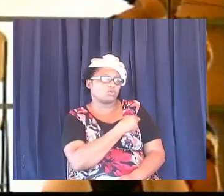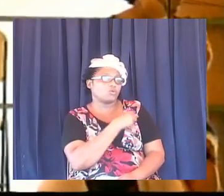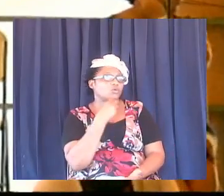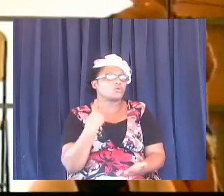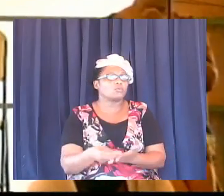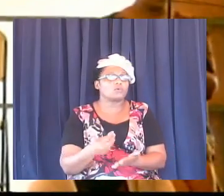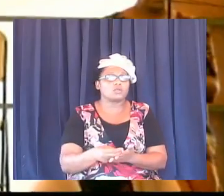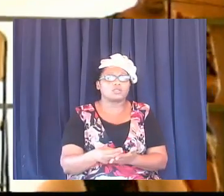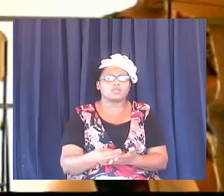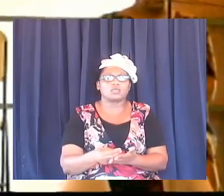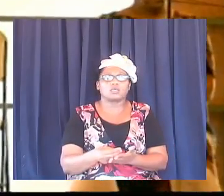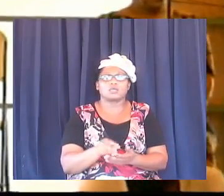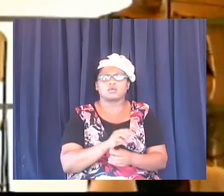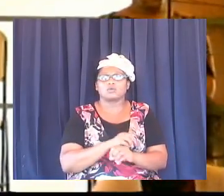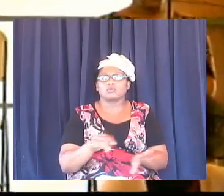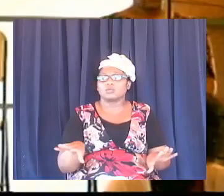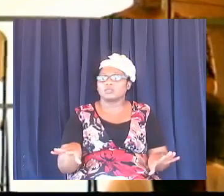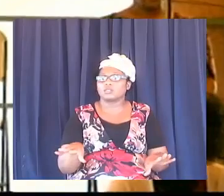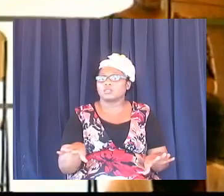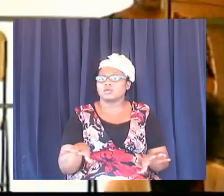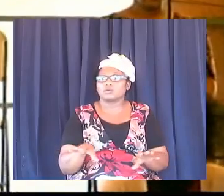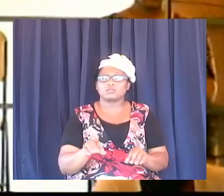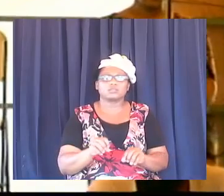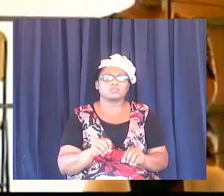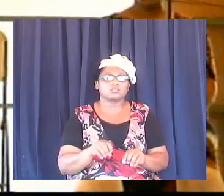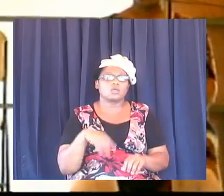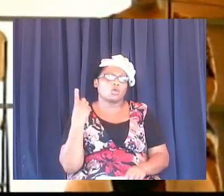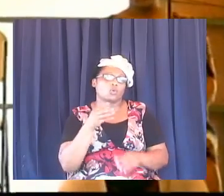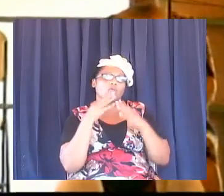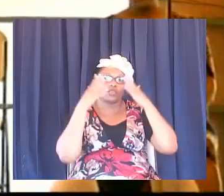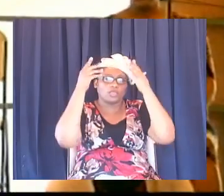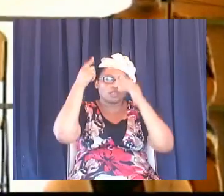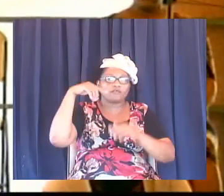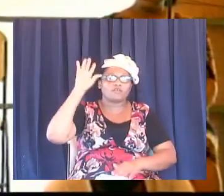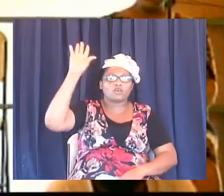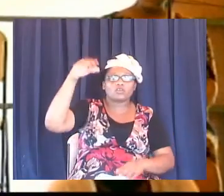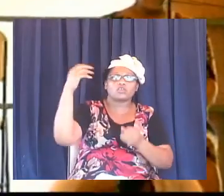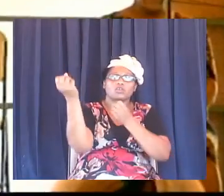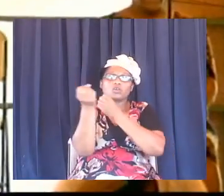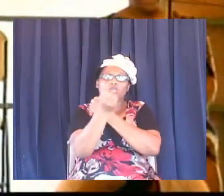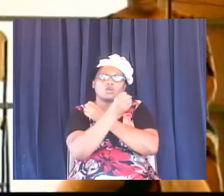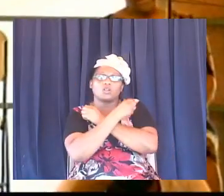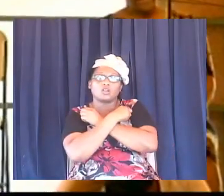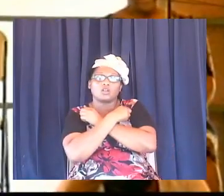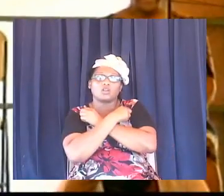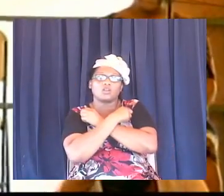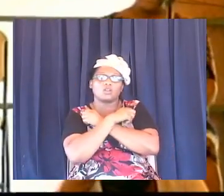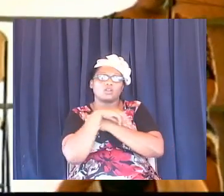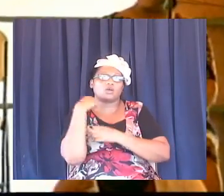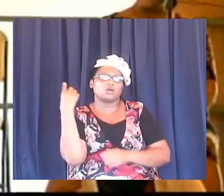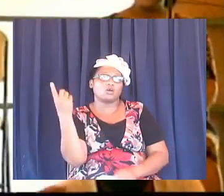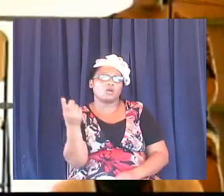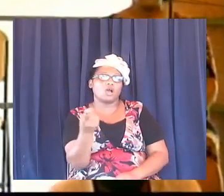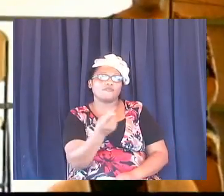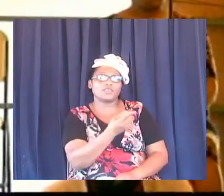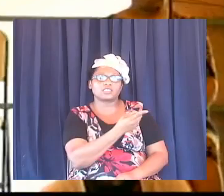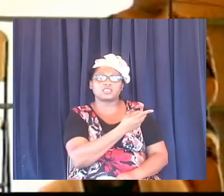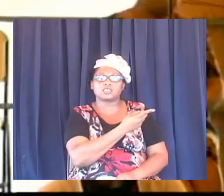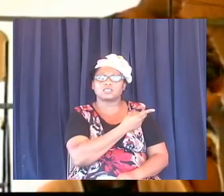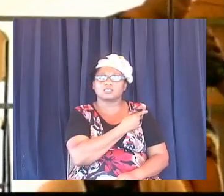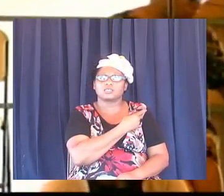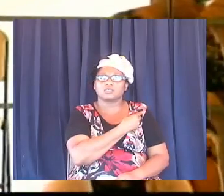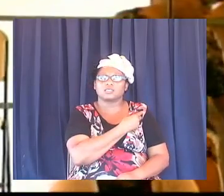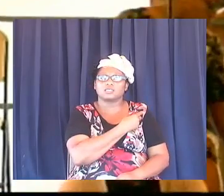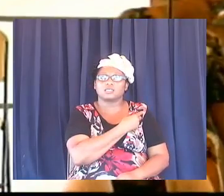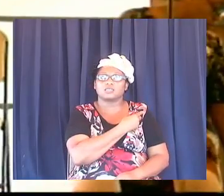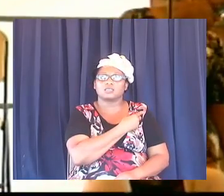without reservation. Mighty God, we thank you for your love, God. We still have an office that operates, God. We still